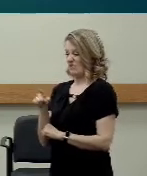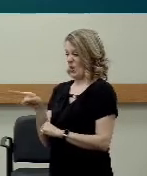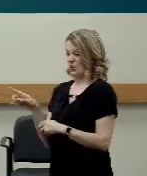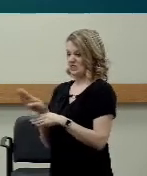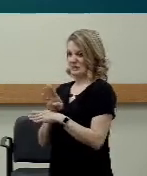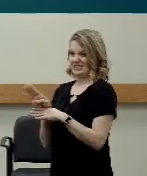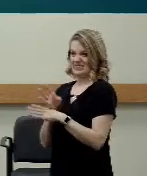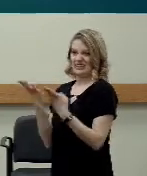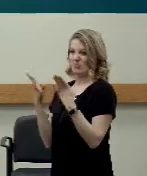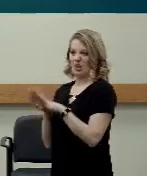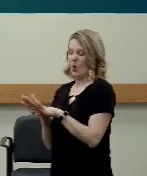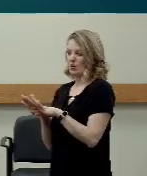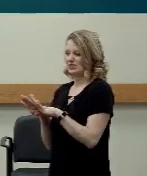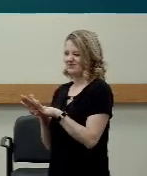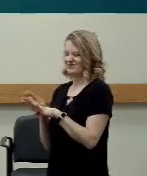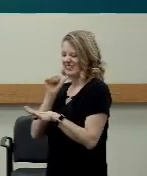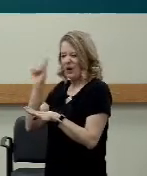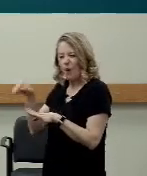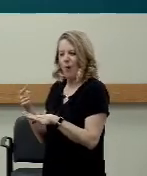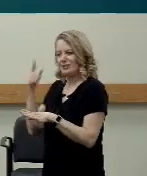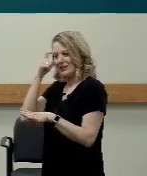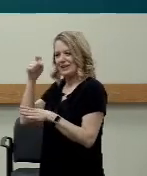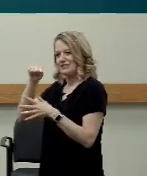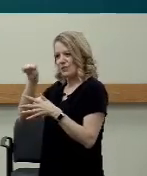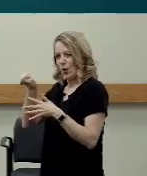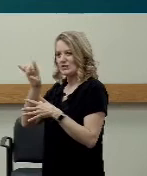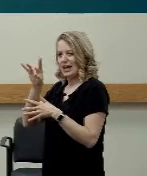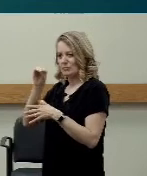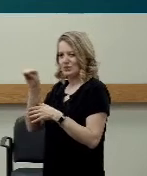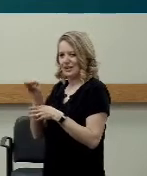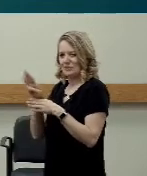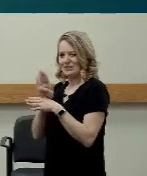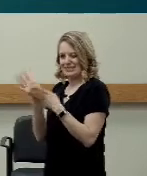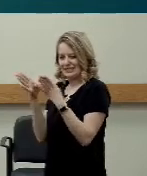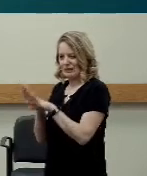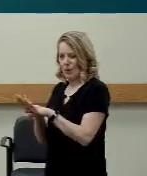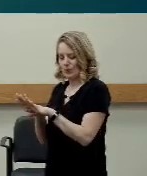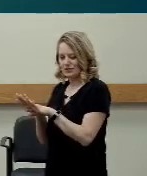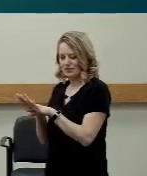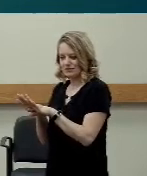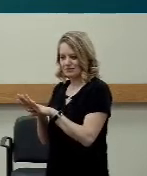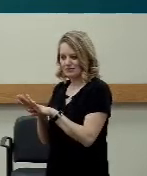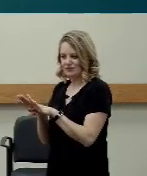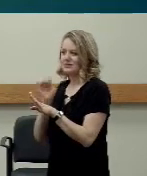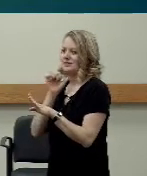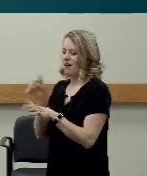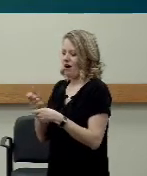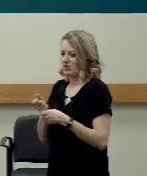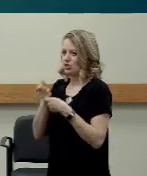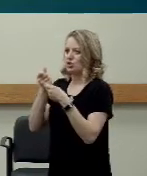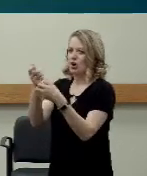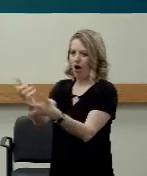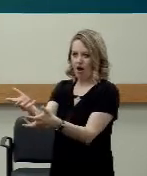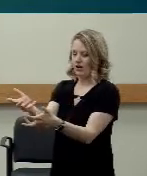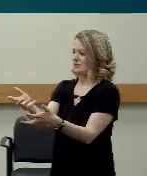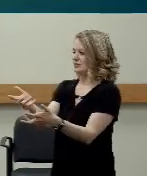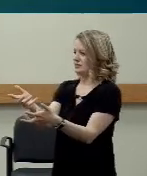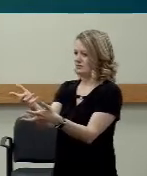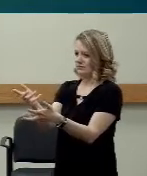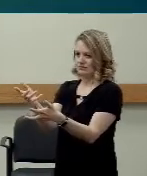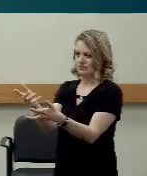have been closed. That 8% of that business activity being closed has not led us in its entirety to be a